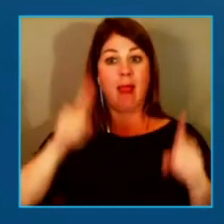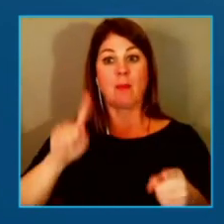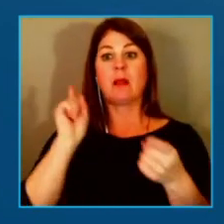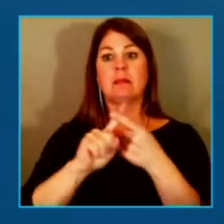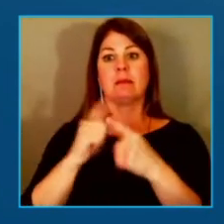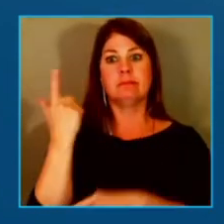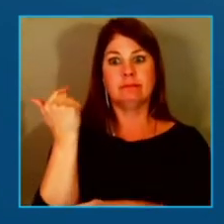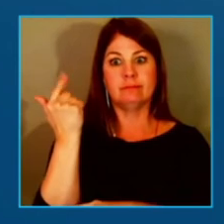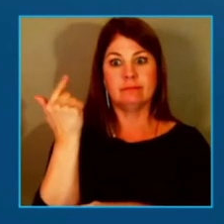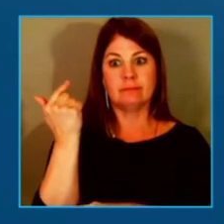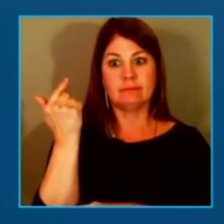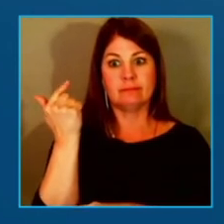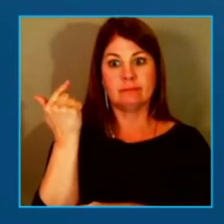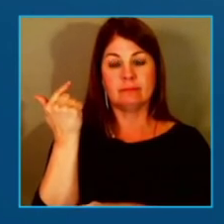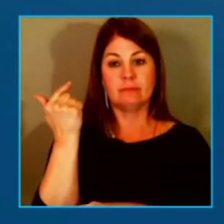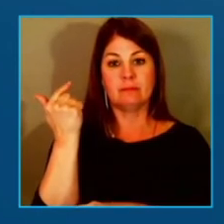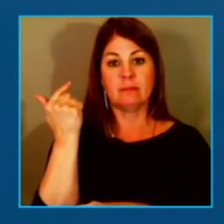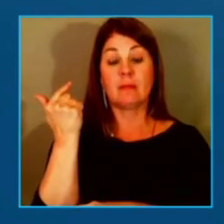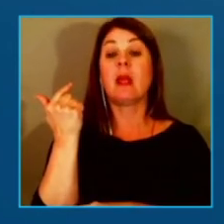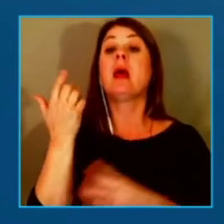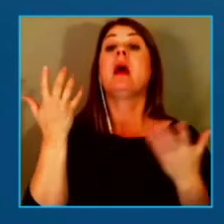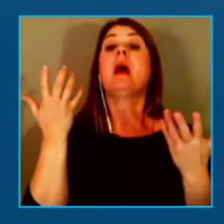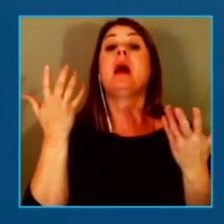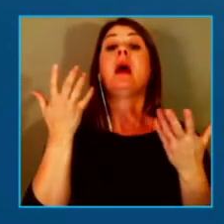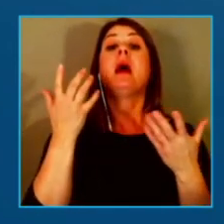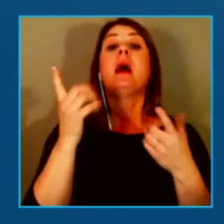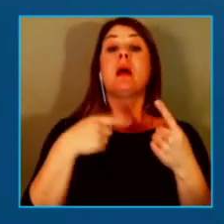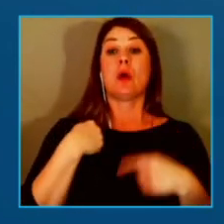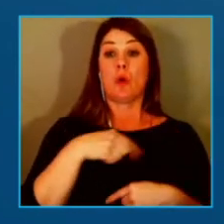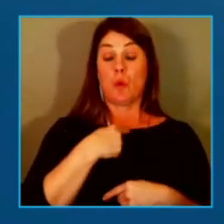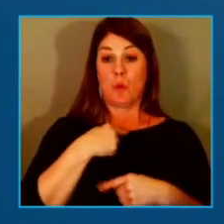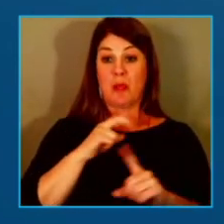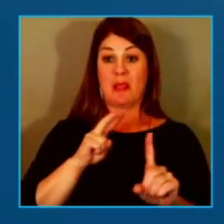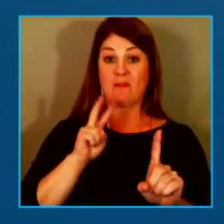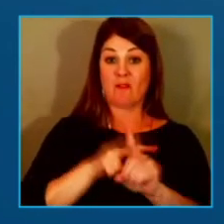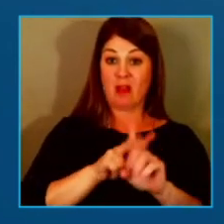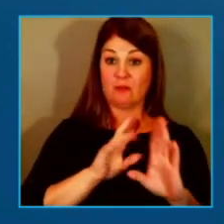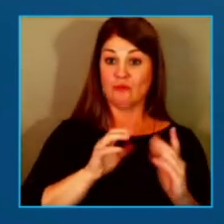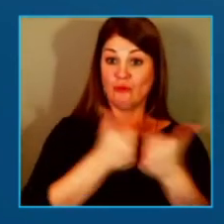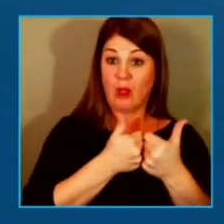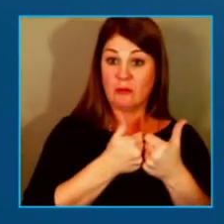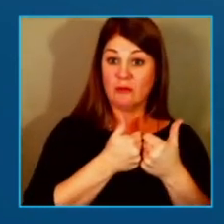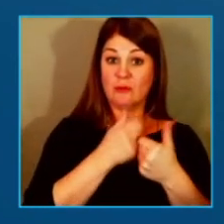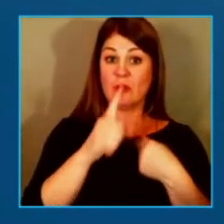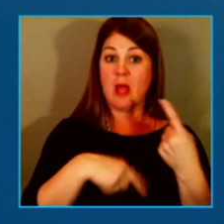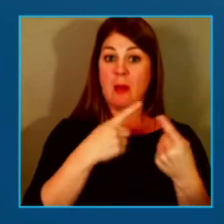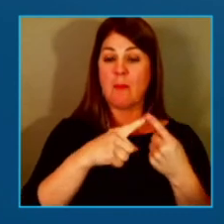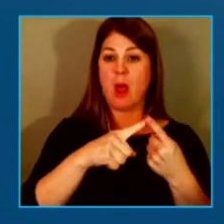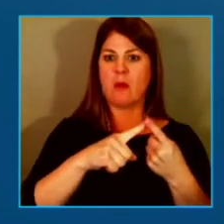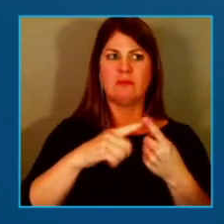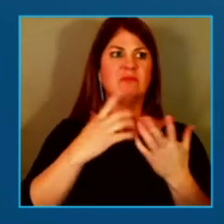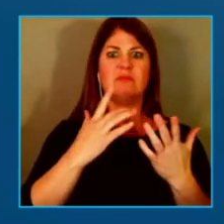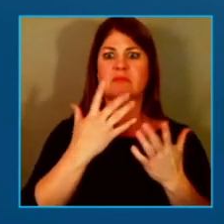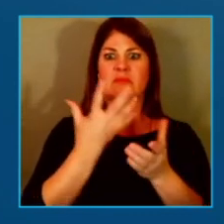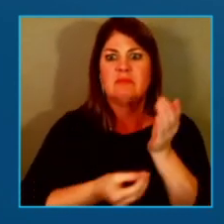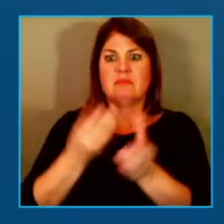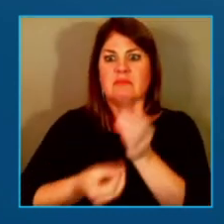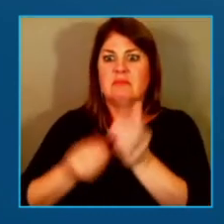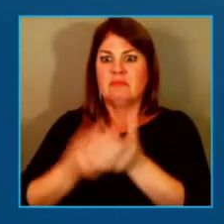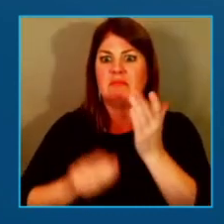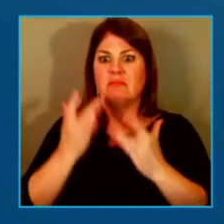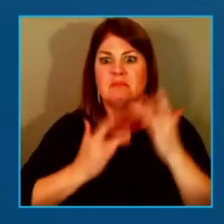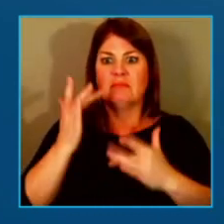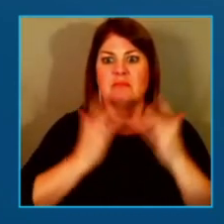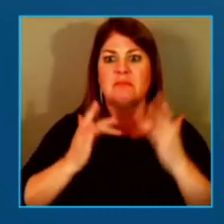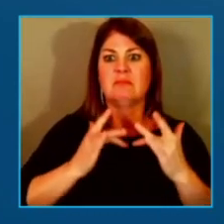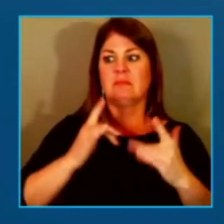And then only after we had filed challenges about the lack of affirmative action and the lack of diversity.